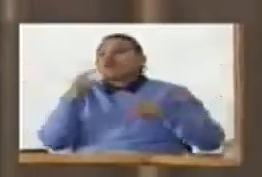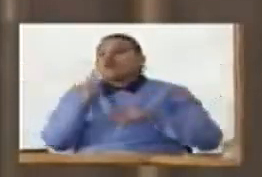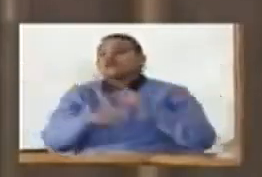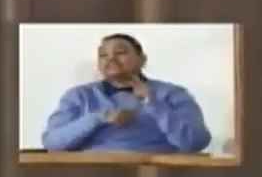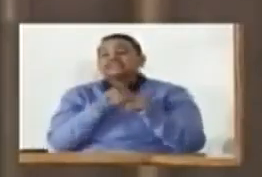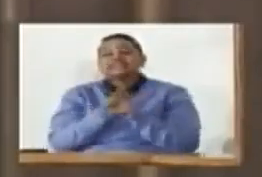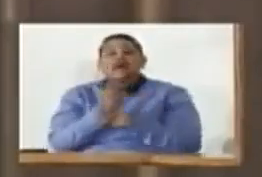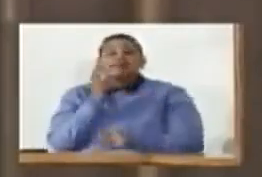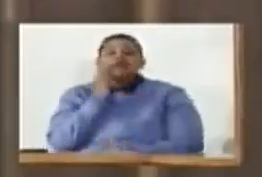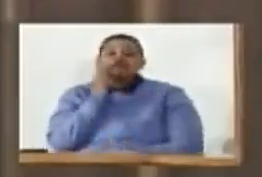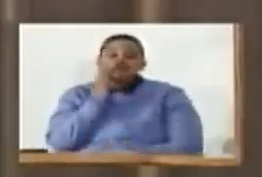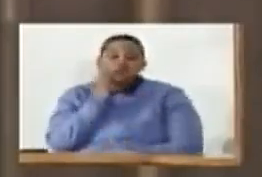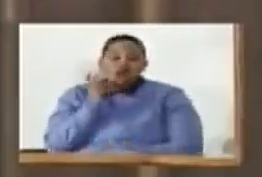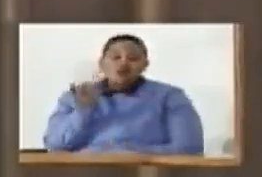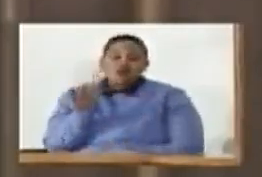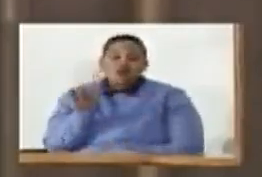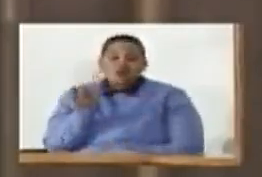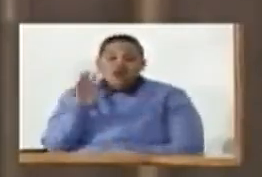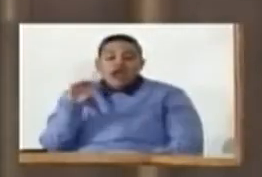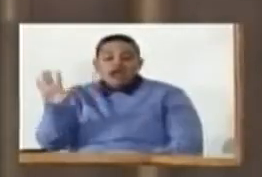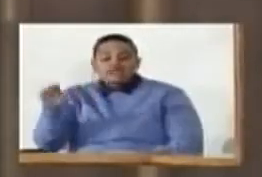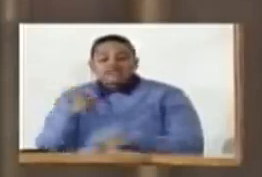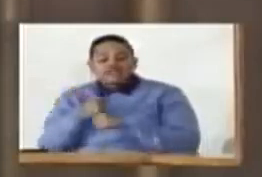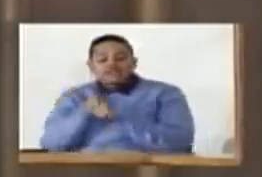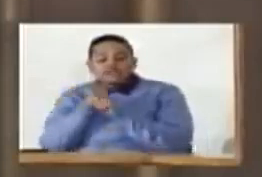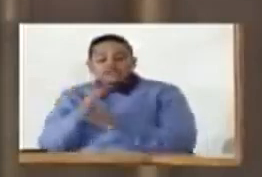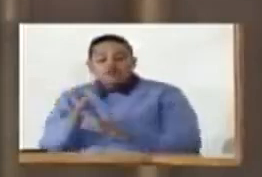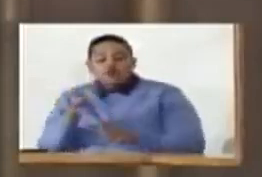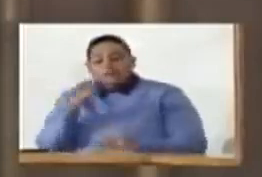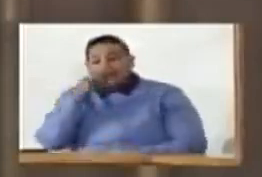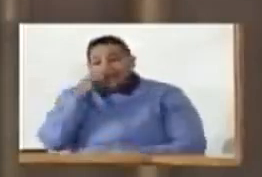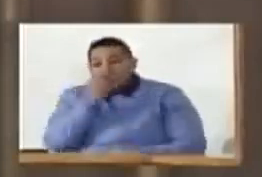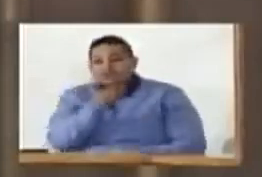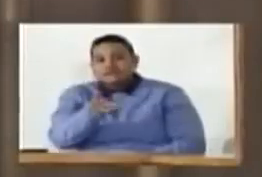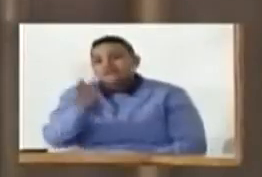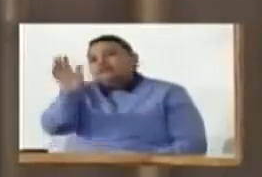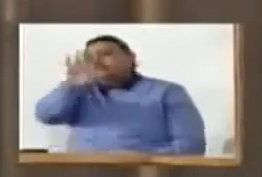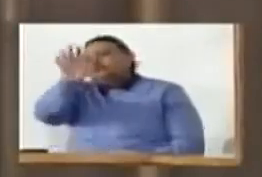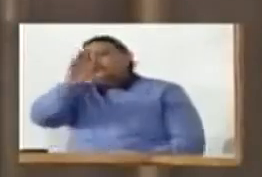of tobacco and its products to minors.